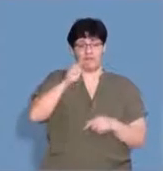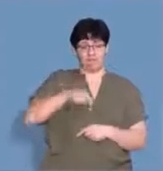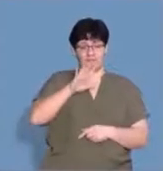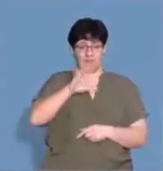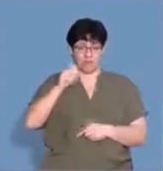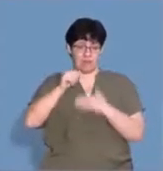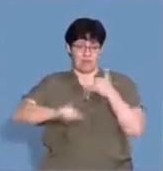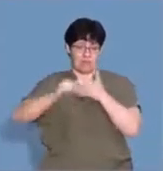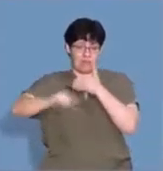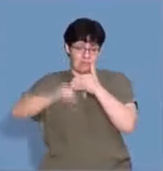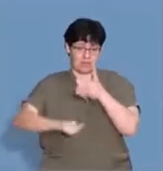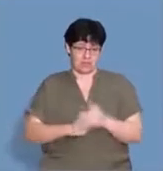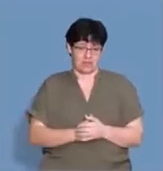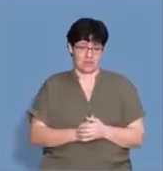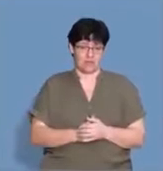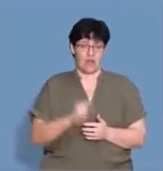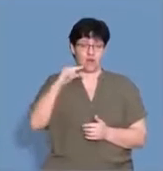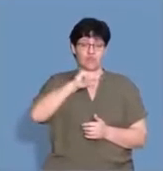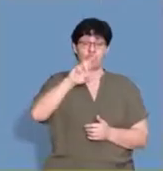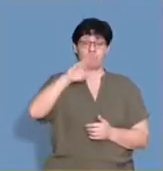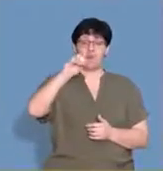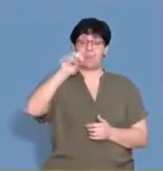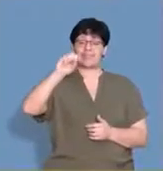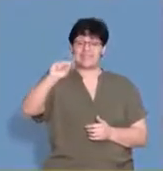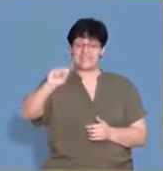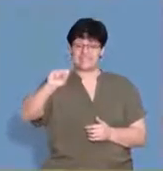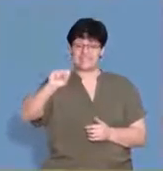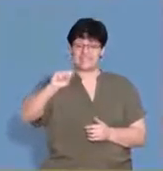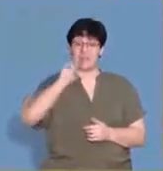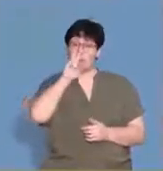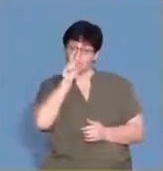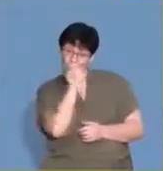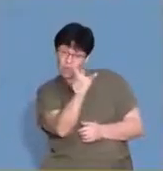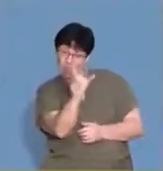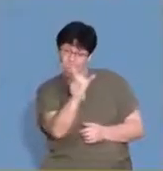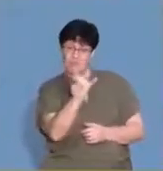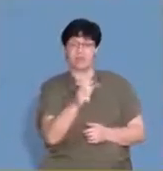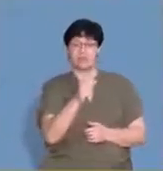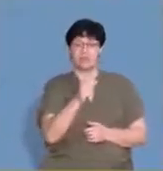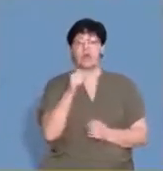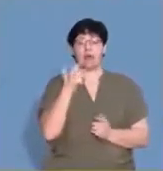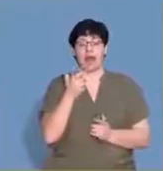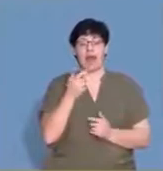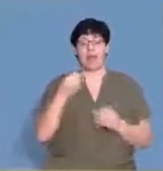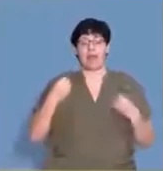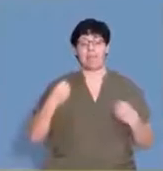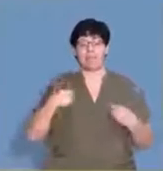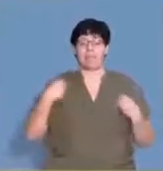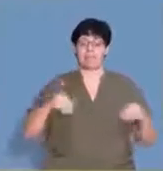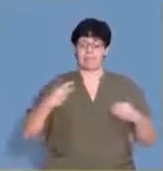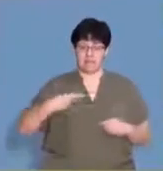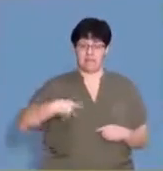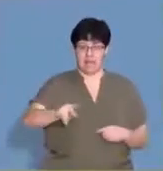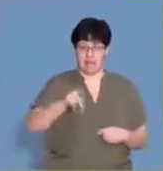per month. So gross salary, you've got to look out for these words and remember it. This is what the company pays him.